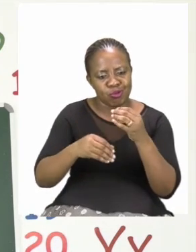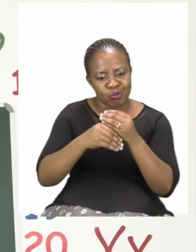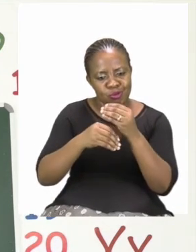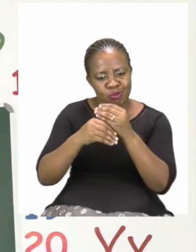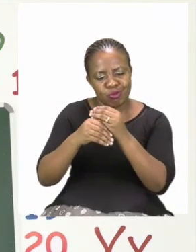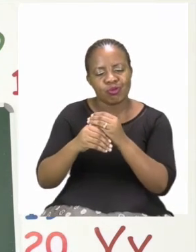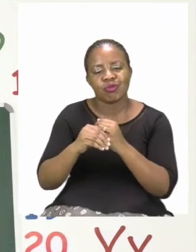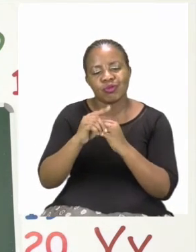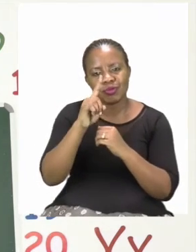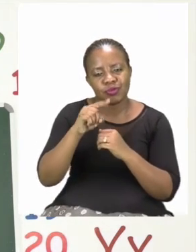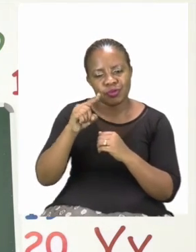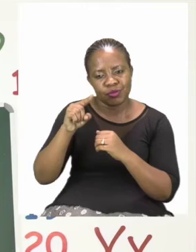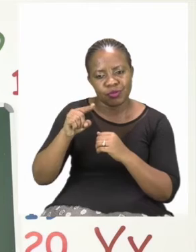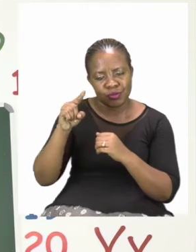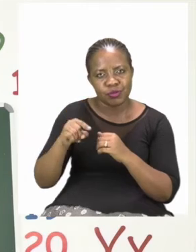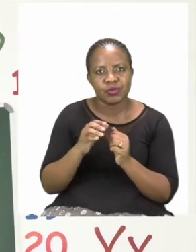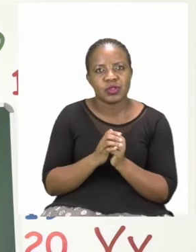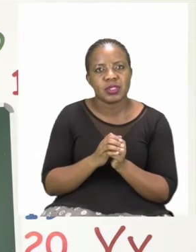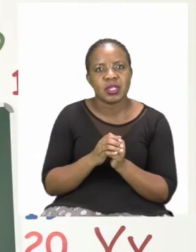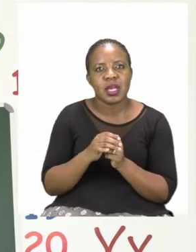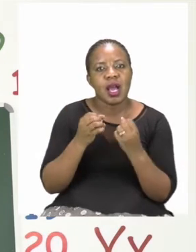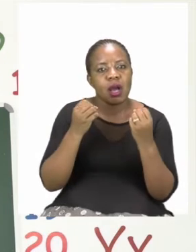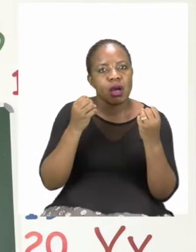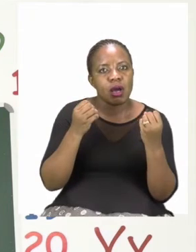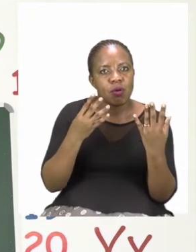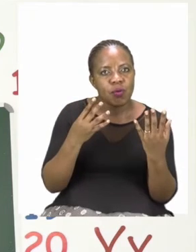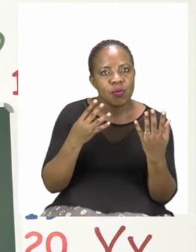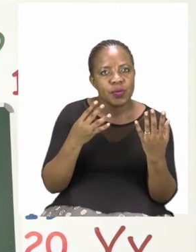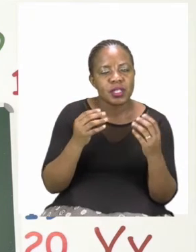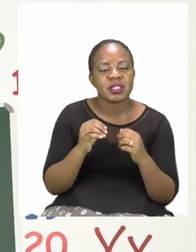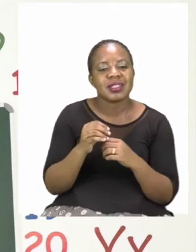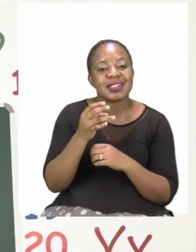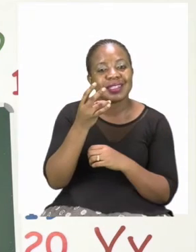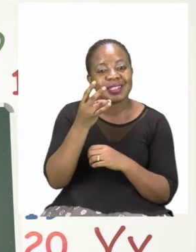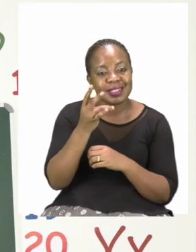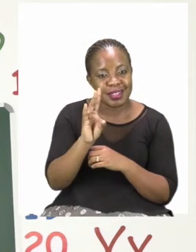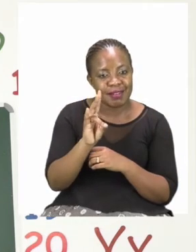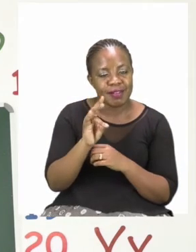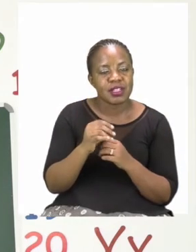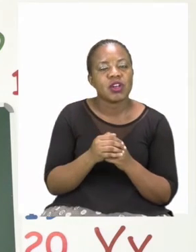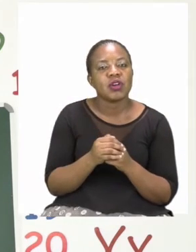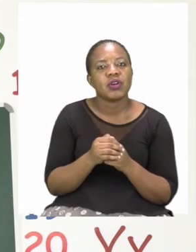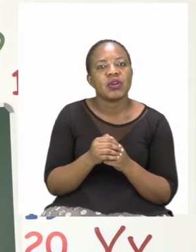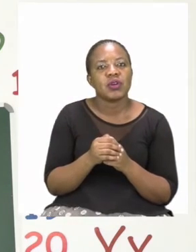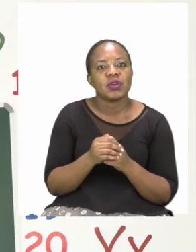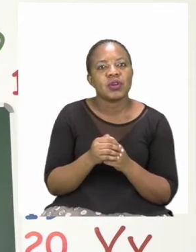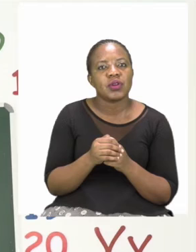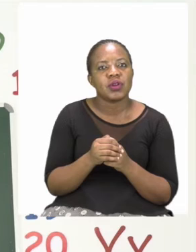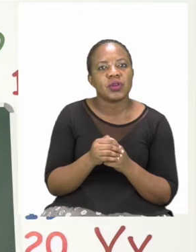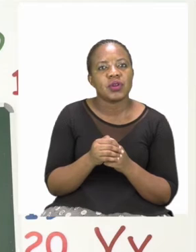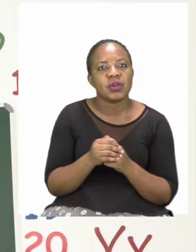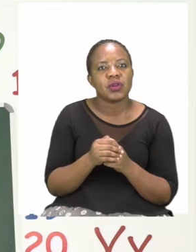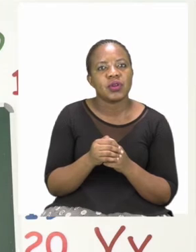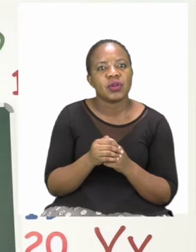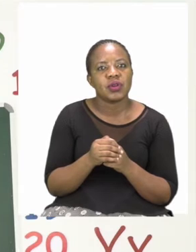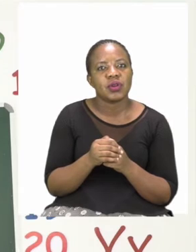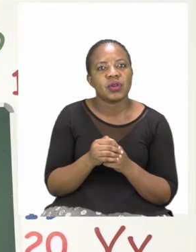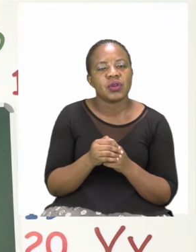And get your books ready and get your stationery ready to chill with Teacher Muta and